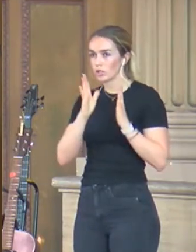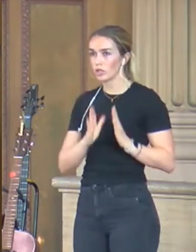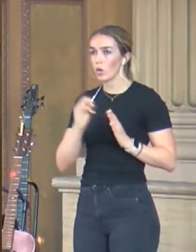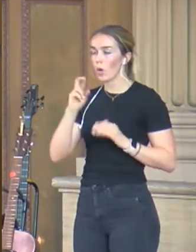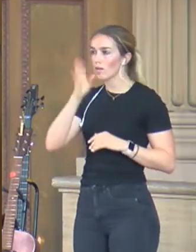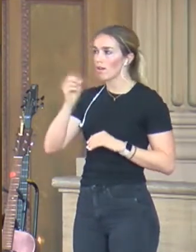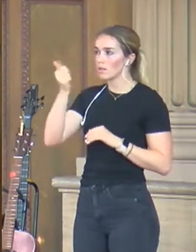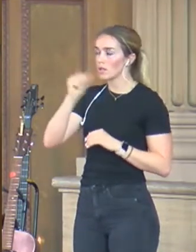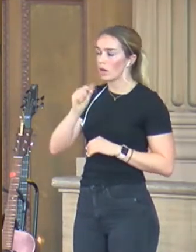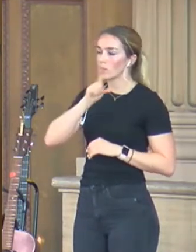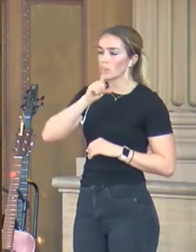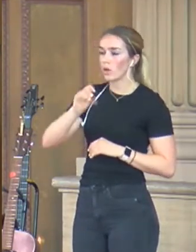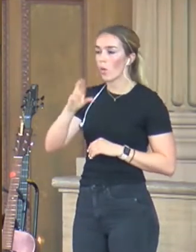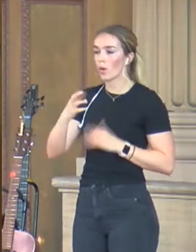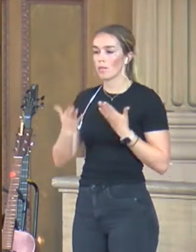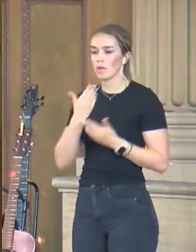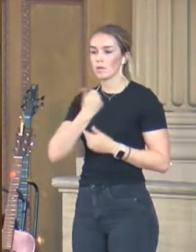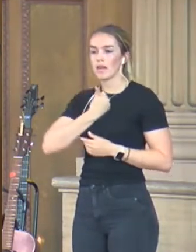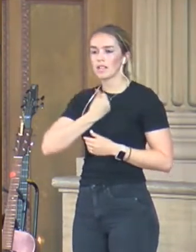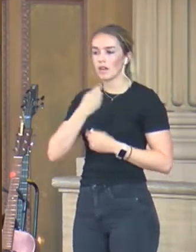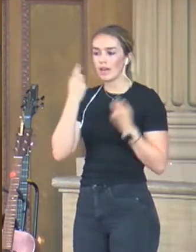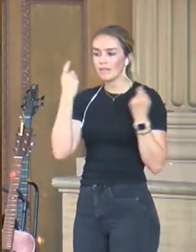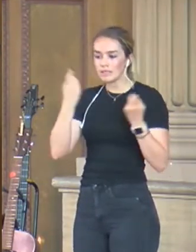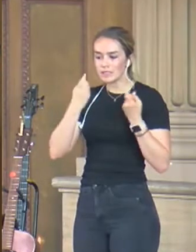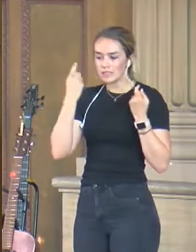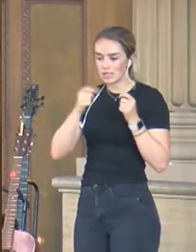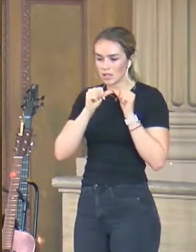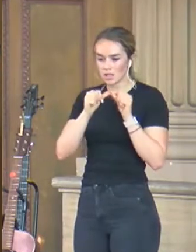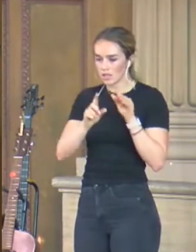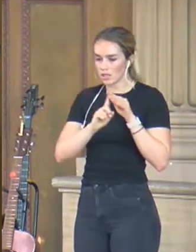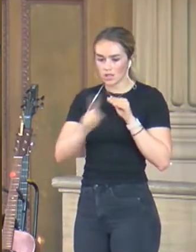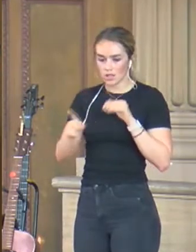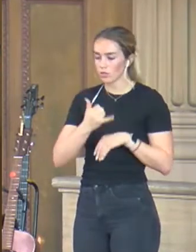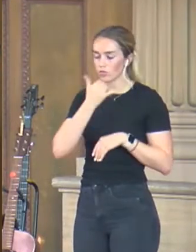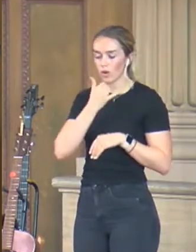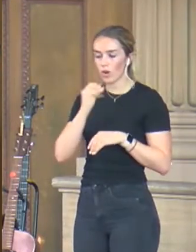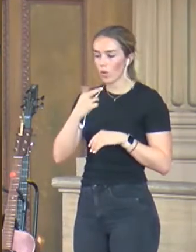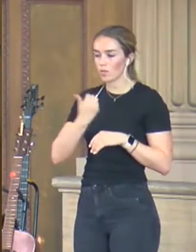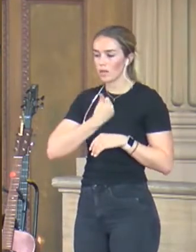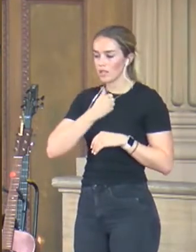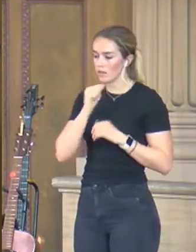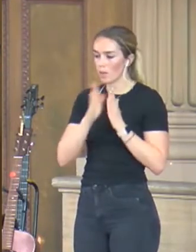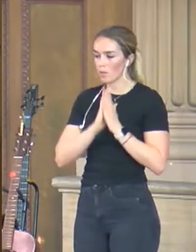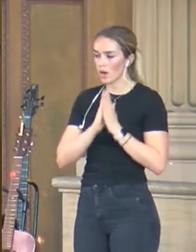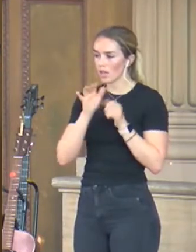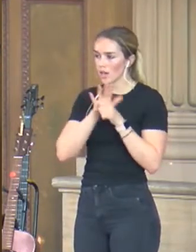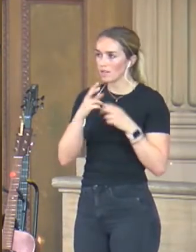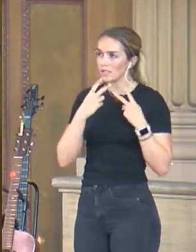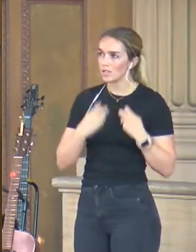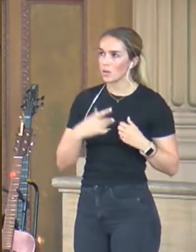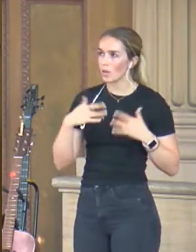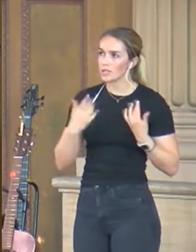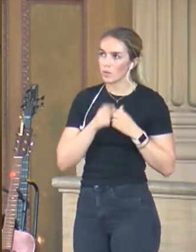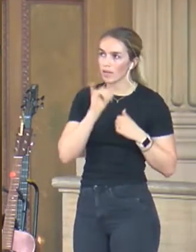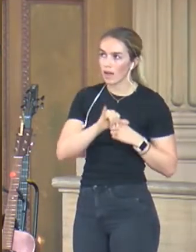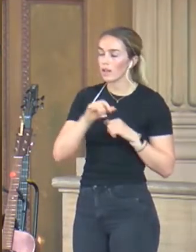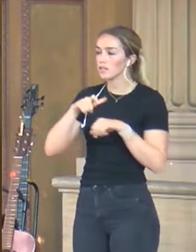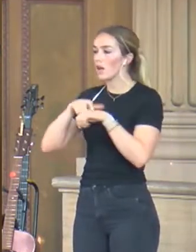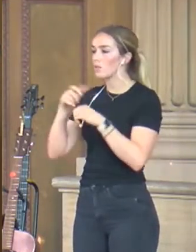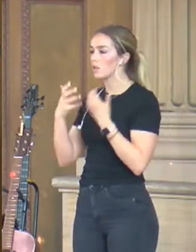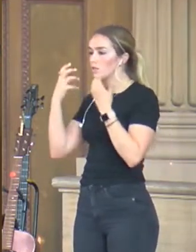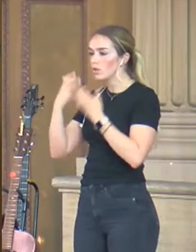must not be real or I must somehow have sinned and done something wrong or maybe I'm not praying enough. Because we tend to believe that times of